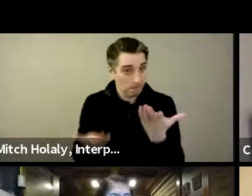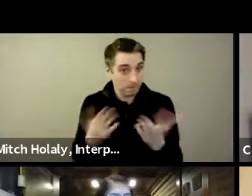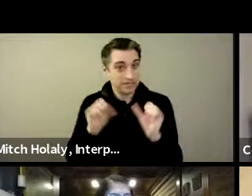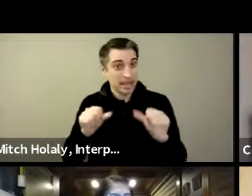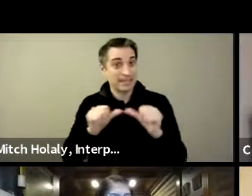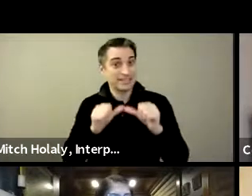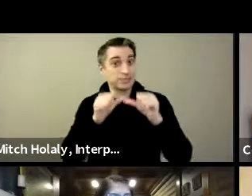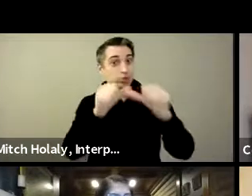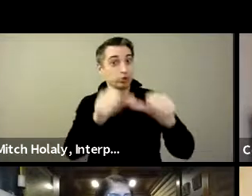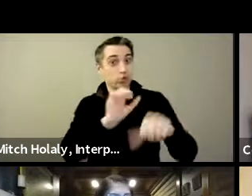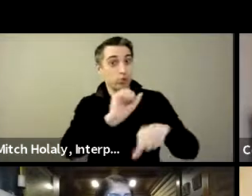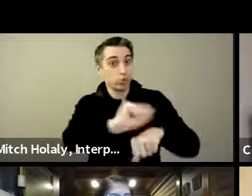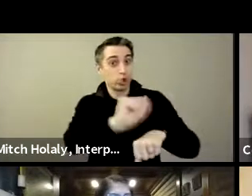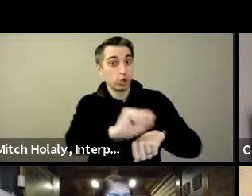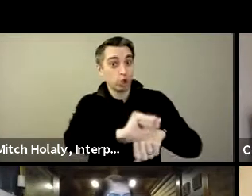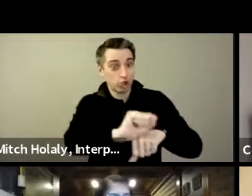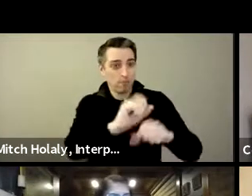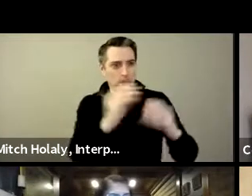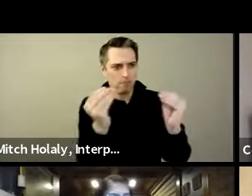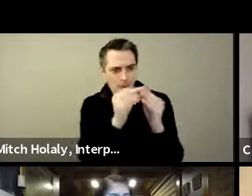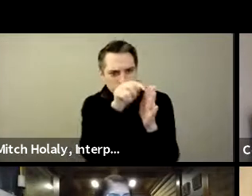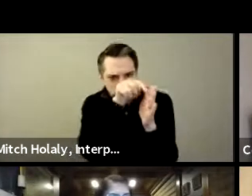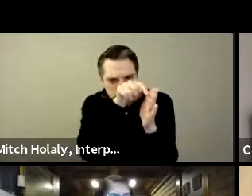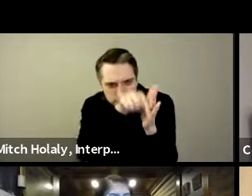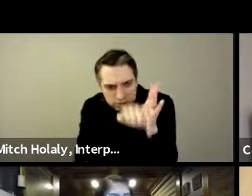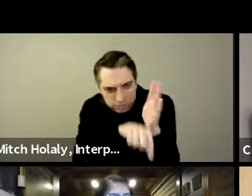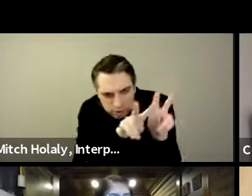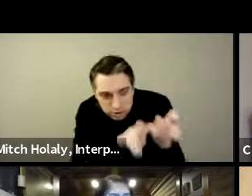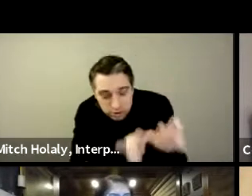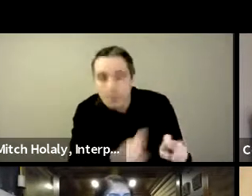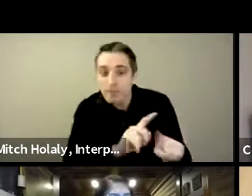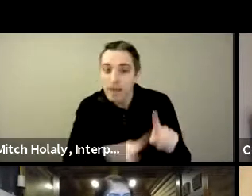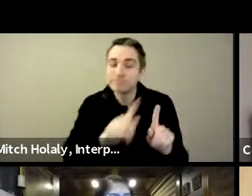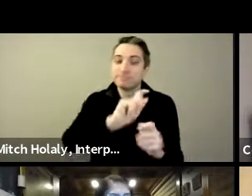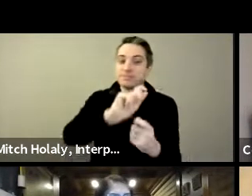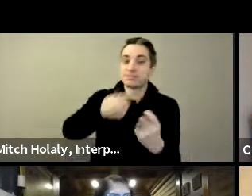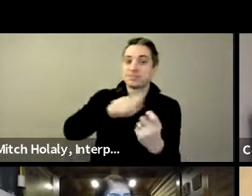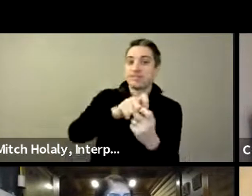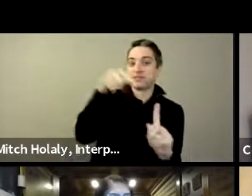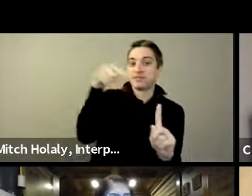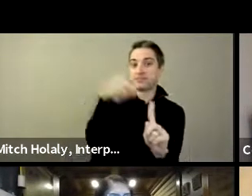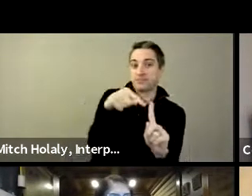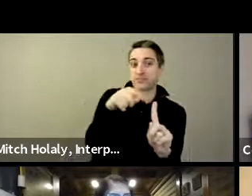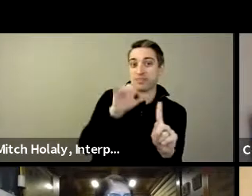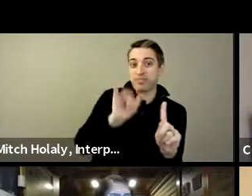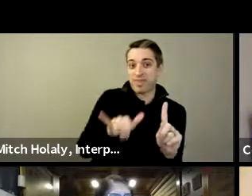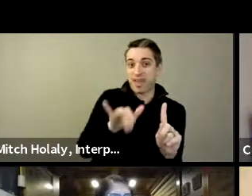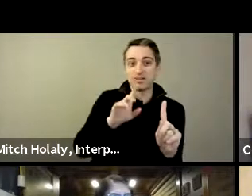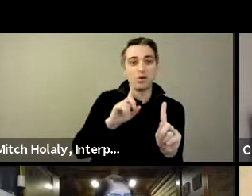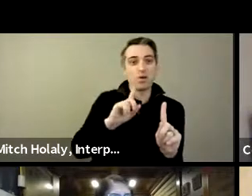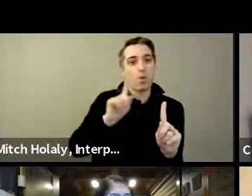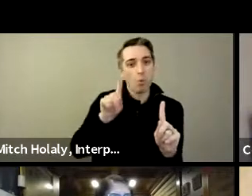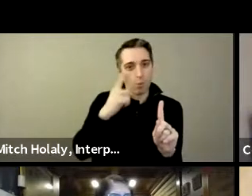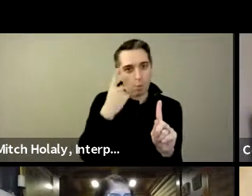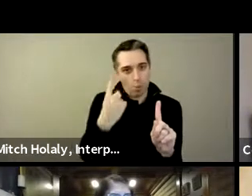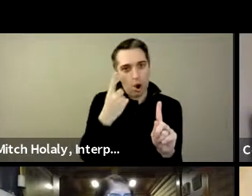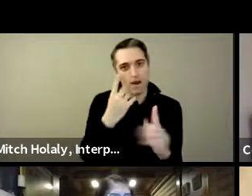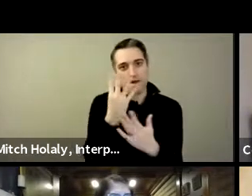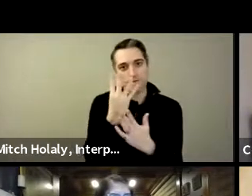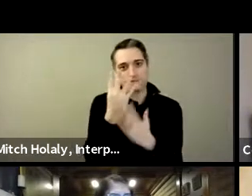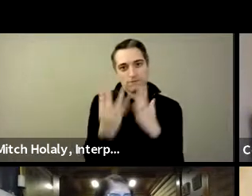go deeper, but specifically with the Department of Veterans Affairs, all we did was provide that 1 4-hour training